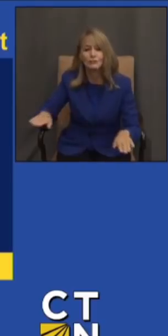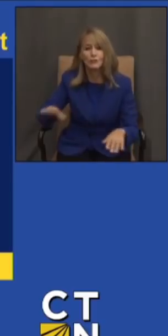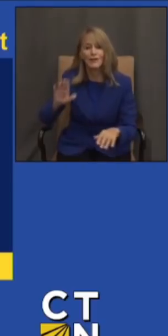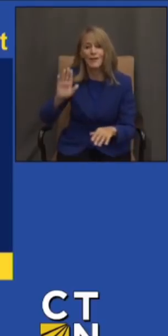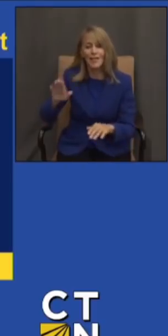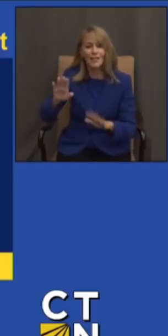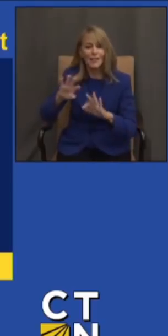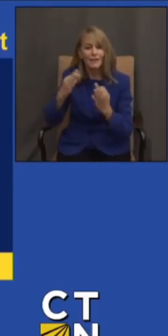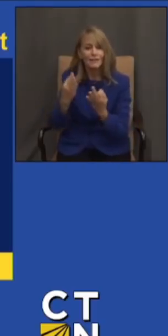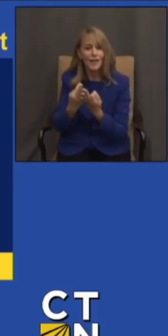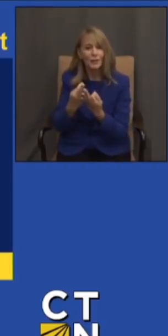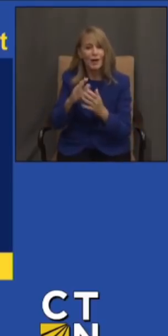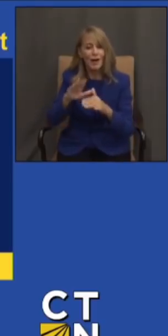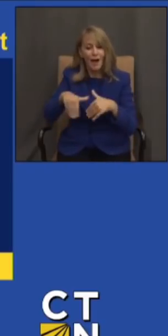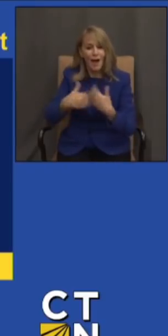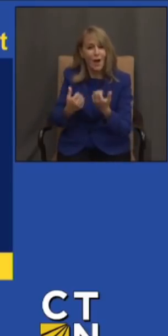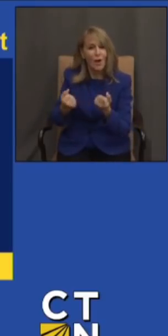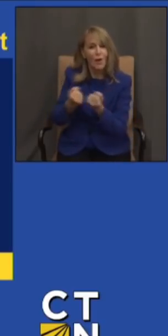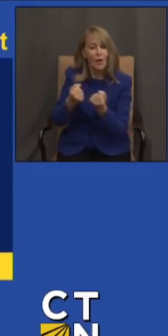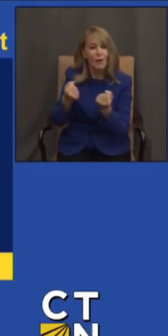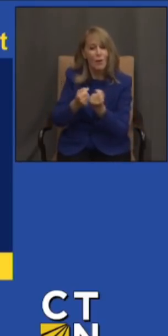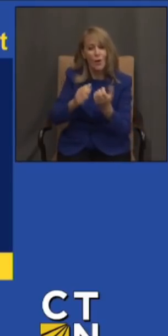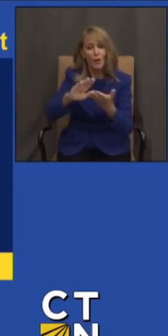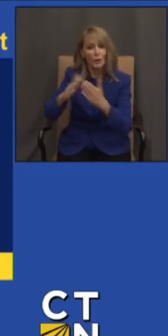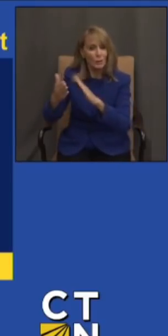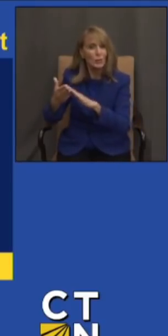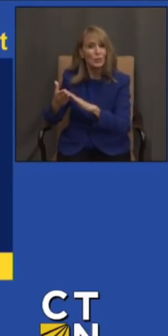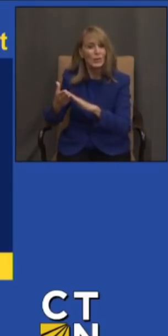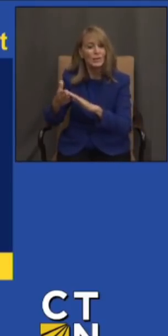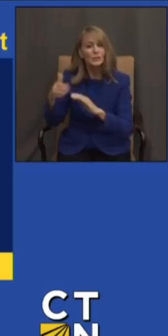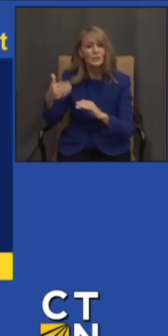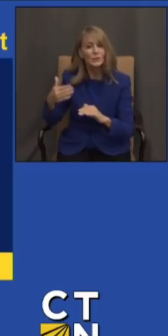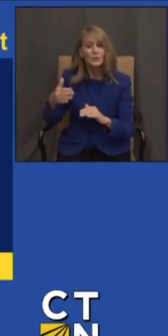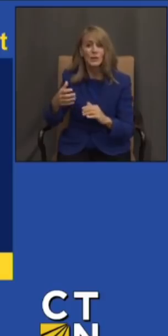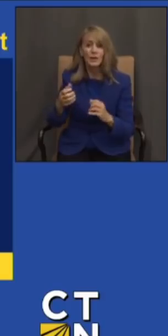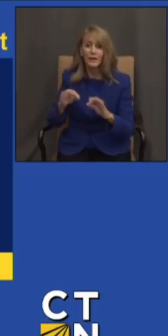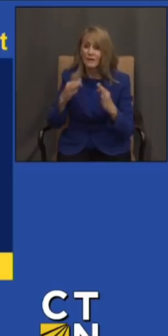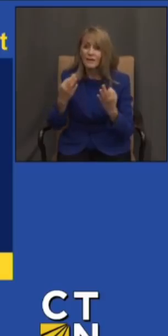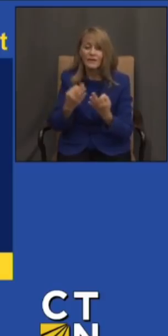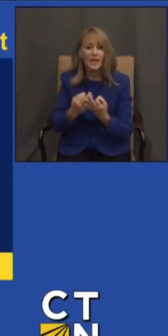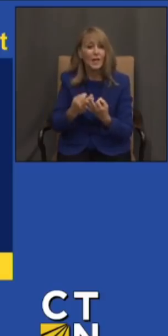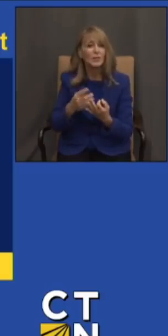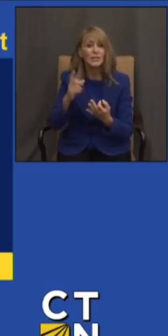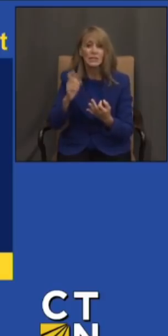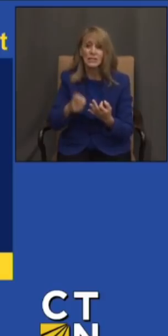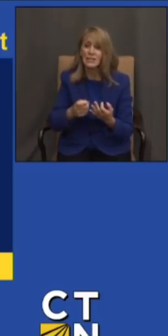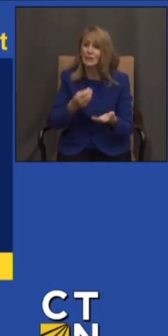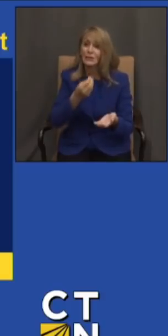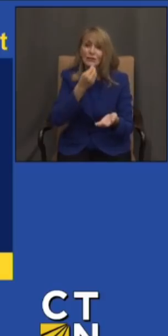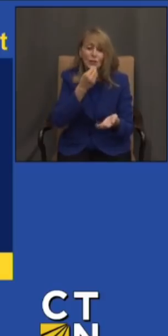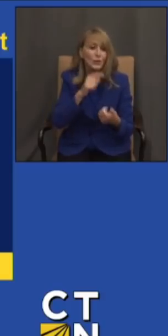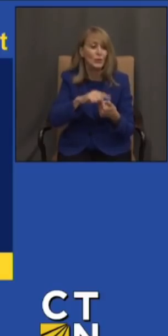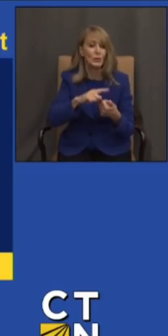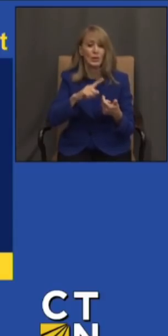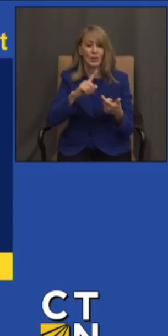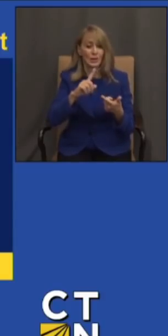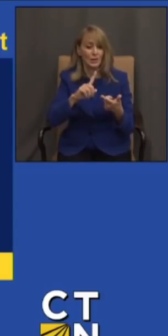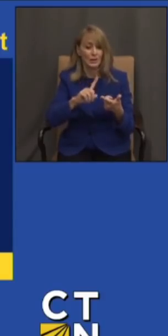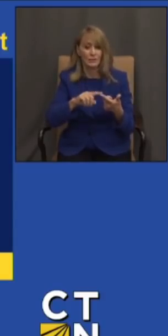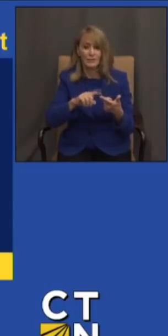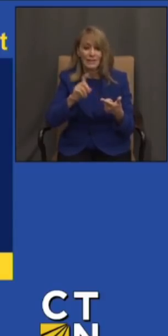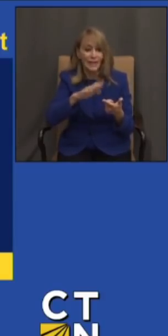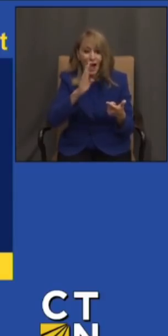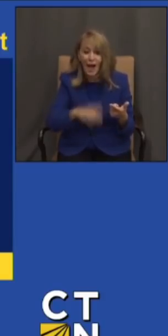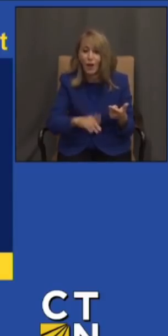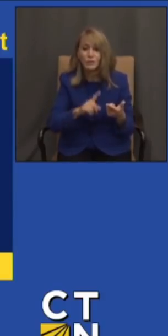context of supporting their communities. And, we know that families have needed tangible supports like food and,